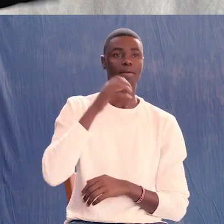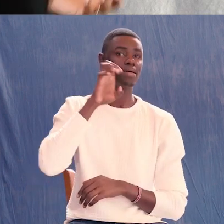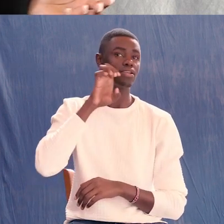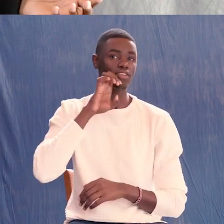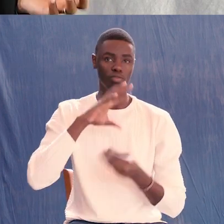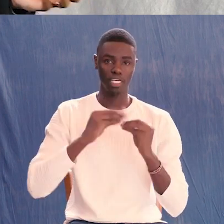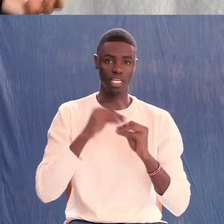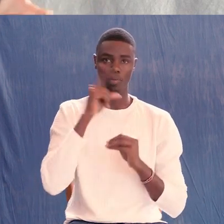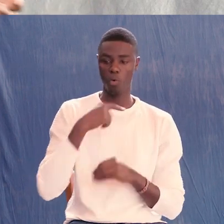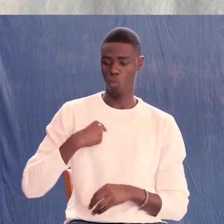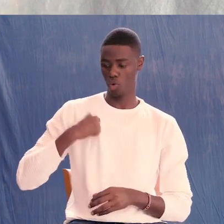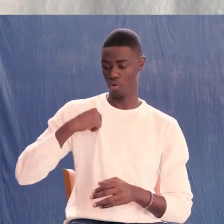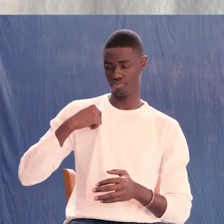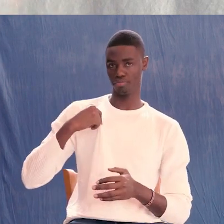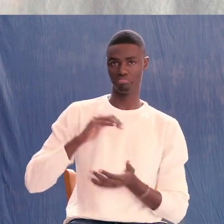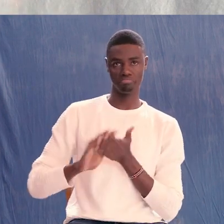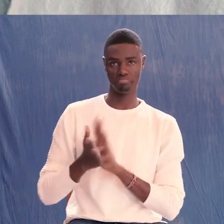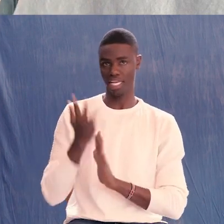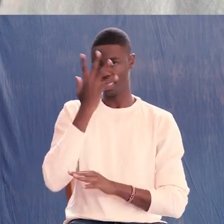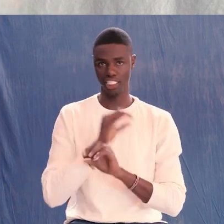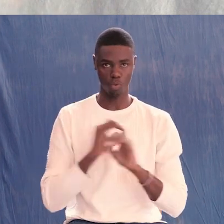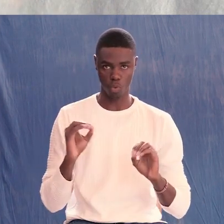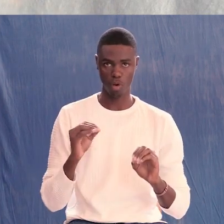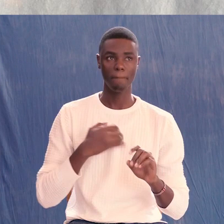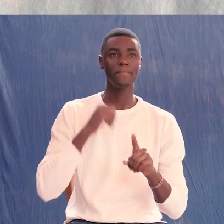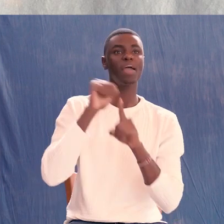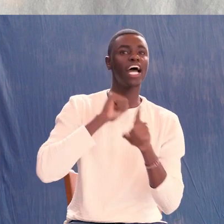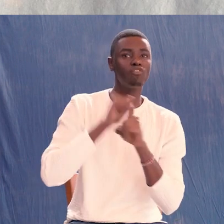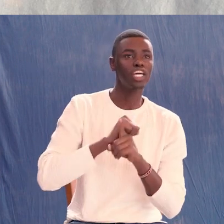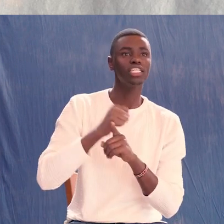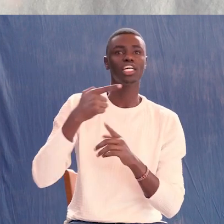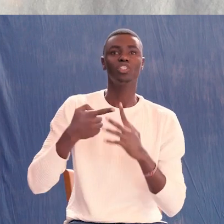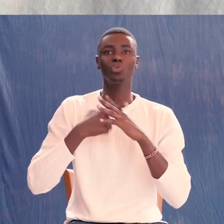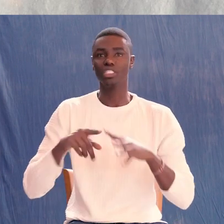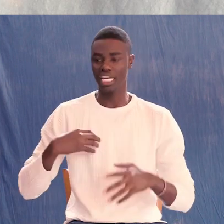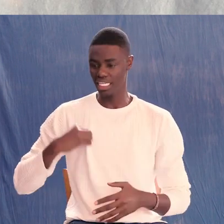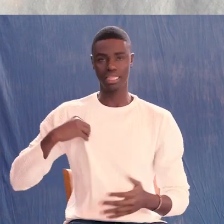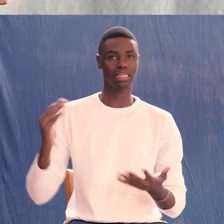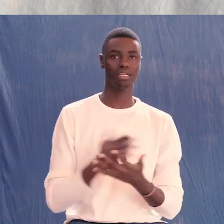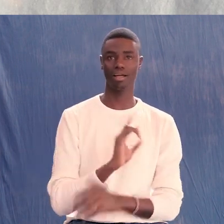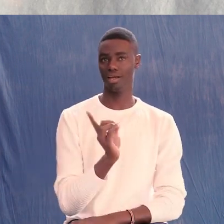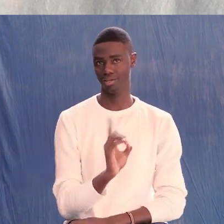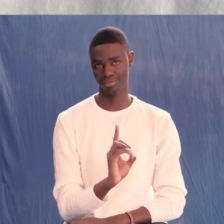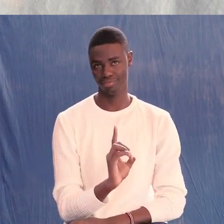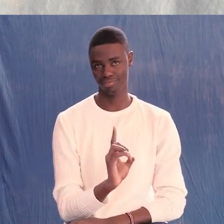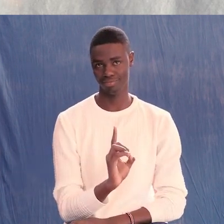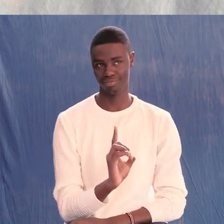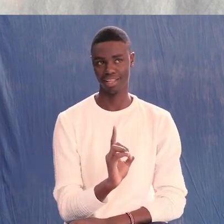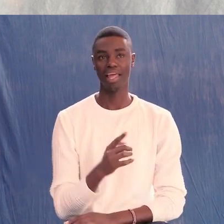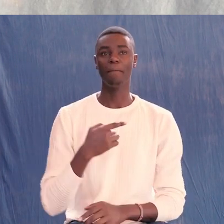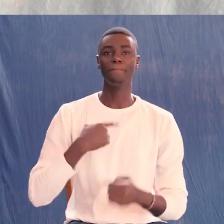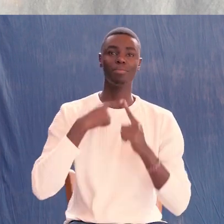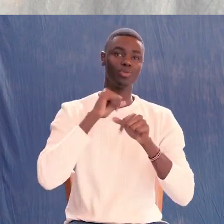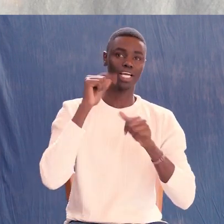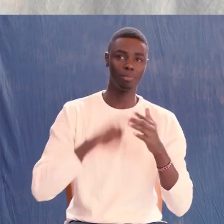naked and unashamed. Now listen, I'm not advocating to start nudist life groups. But what I'm